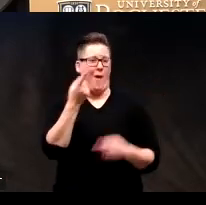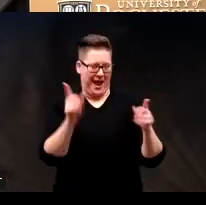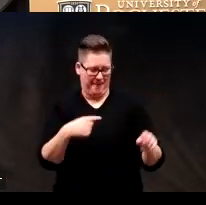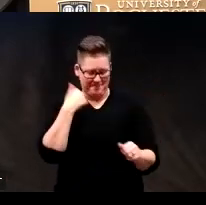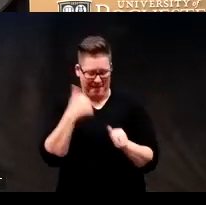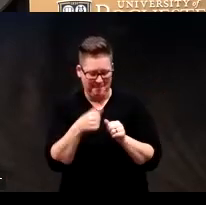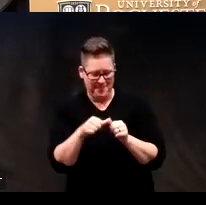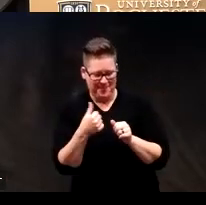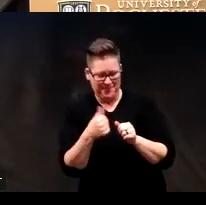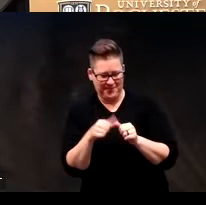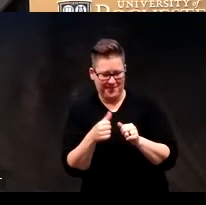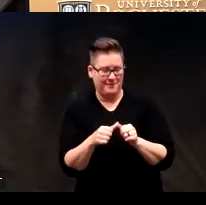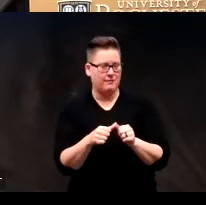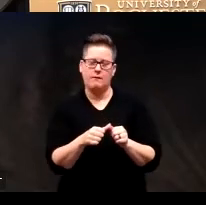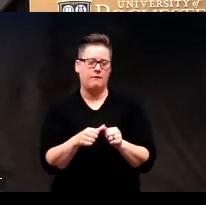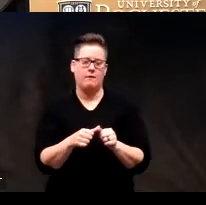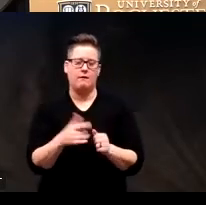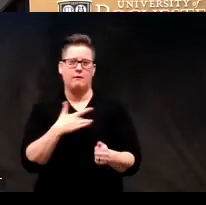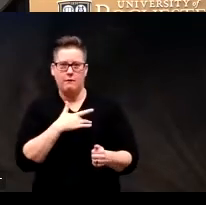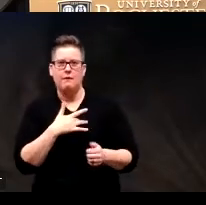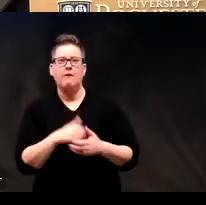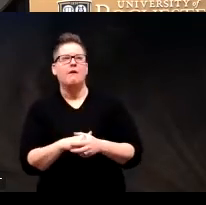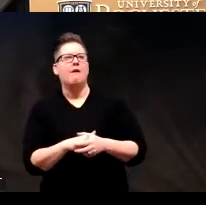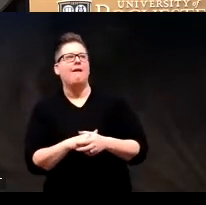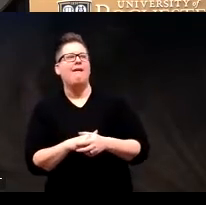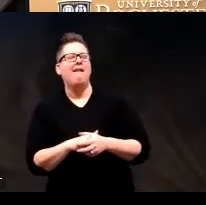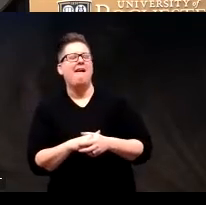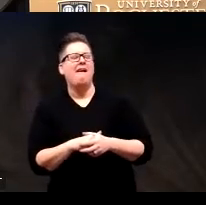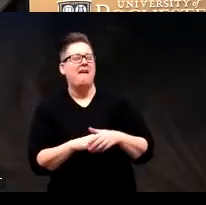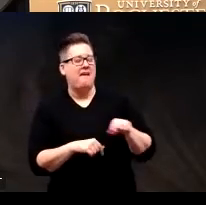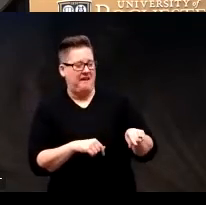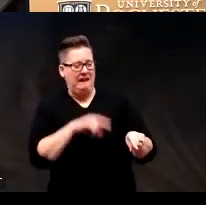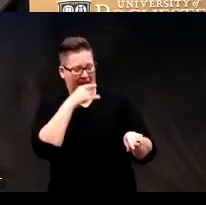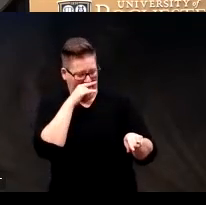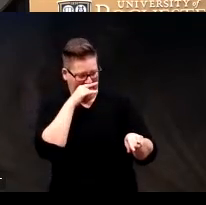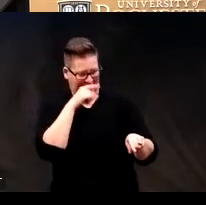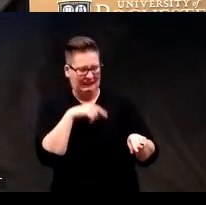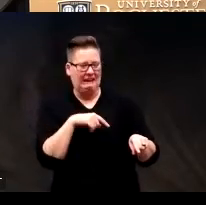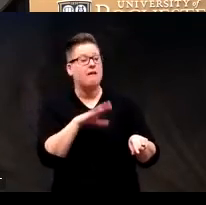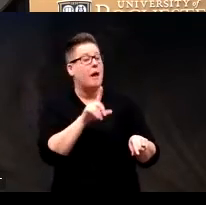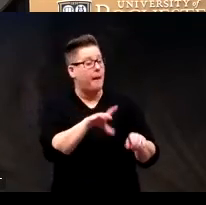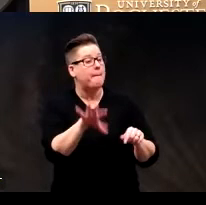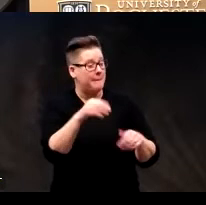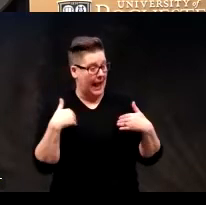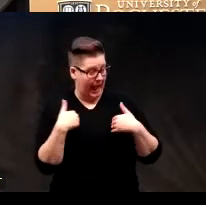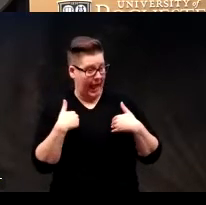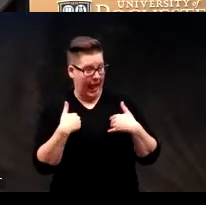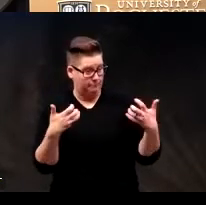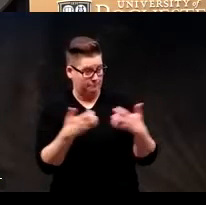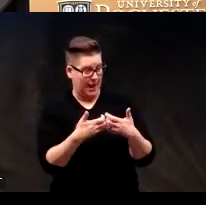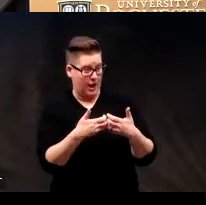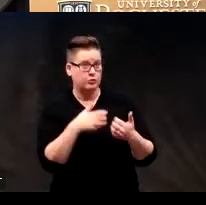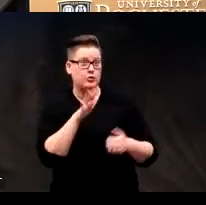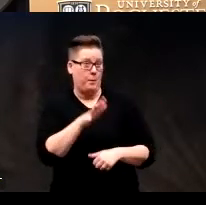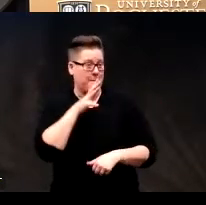can think of that was really powerful was this child picked for